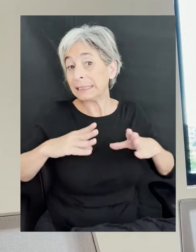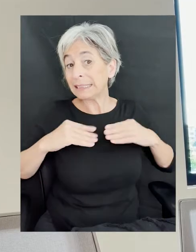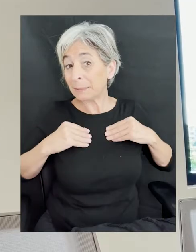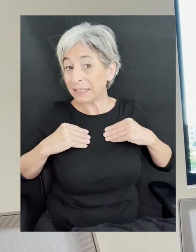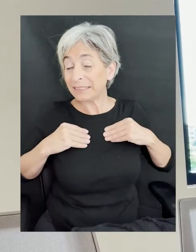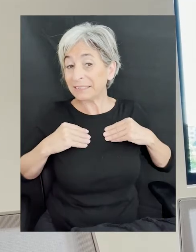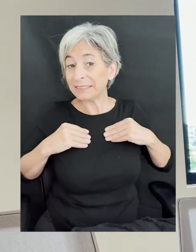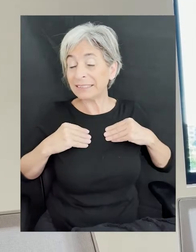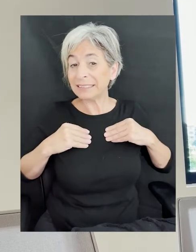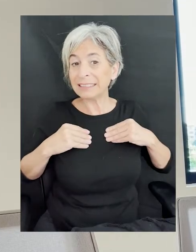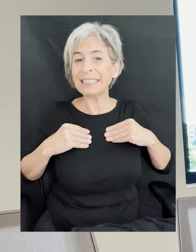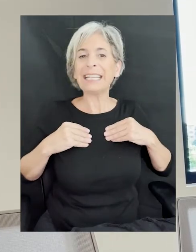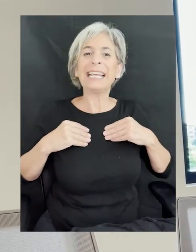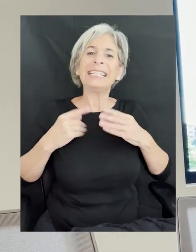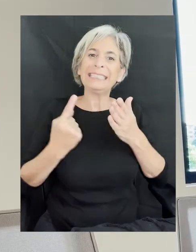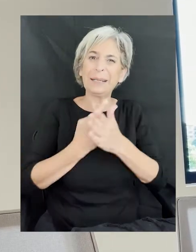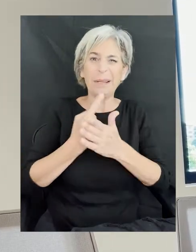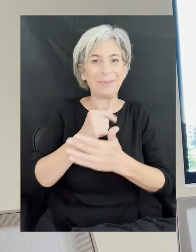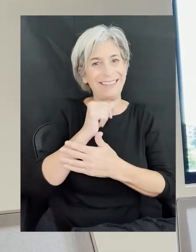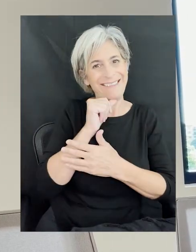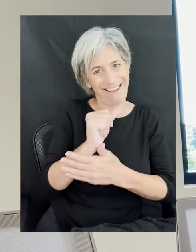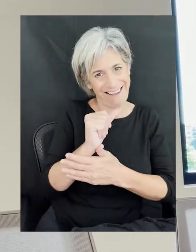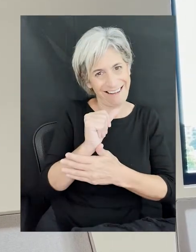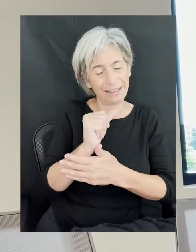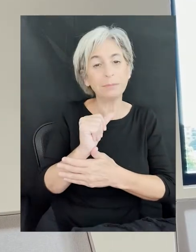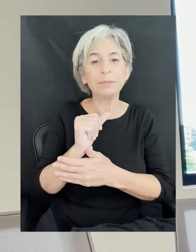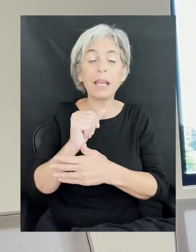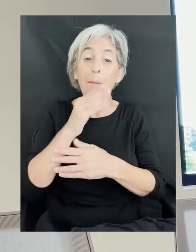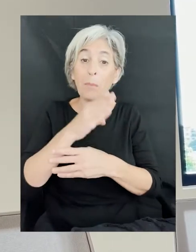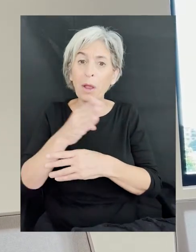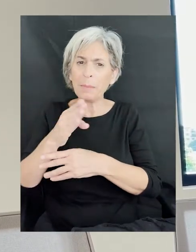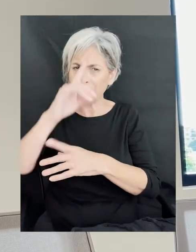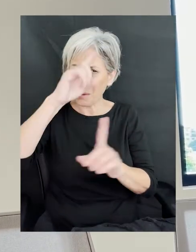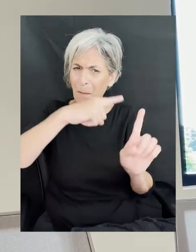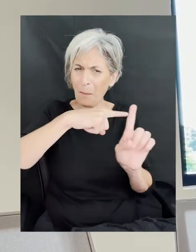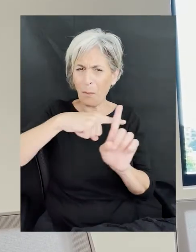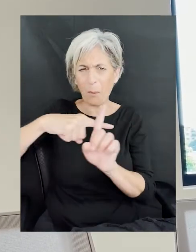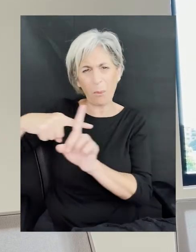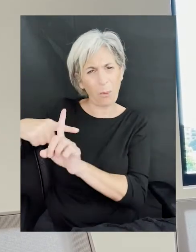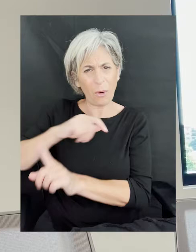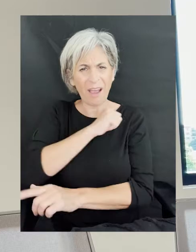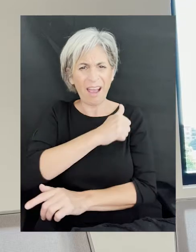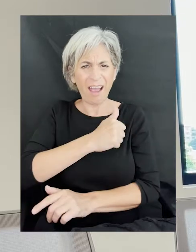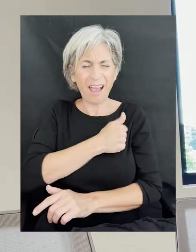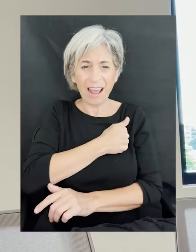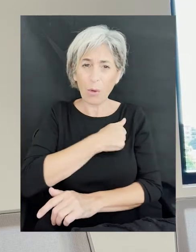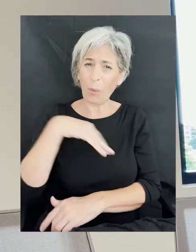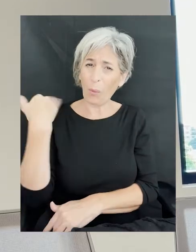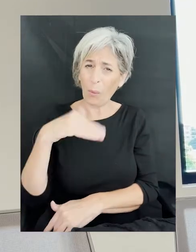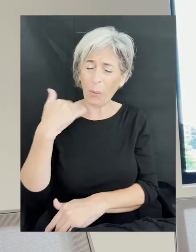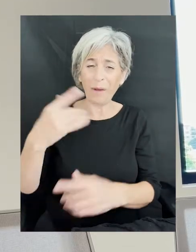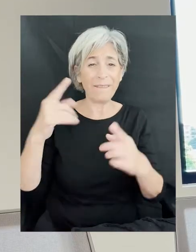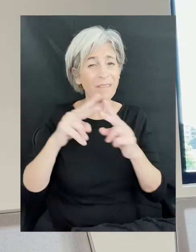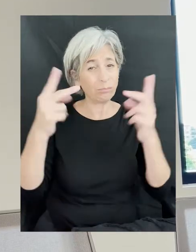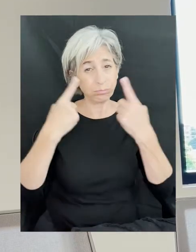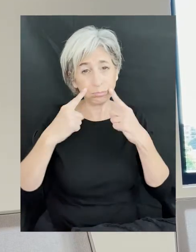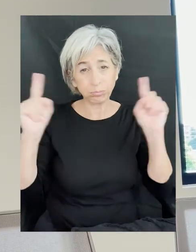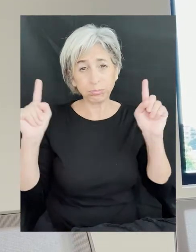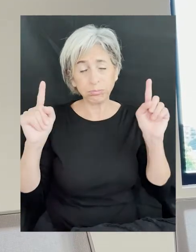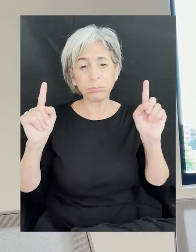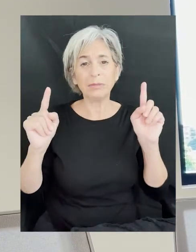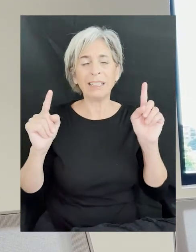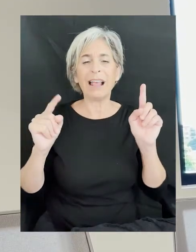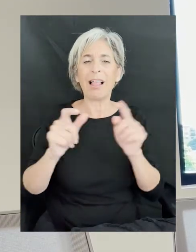government, and sometimes not. And Boynton Beach has a very positive attitude toward the arts and has been very successful here in Town Square with